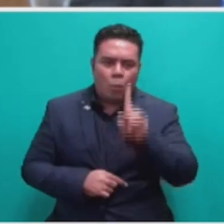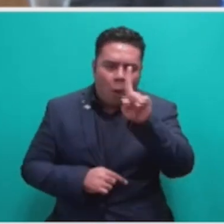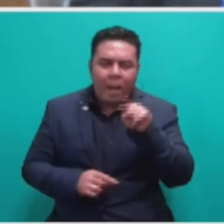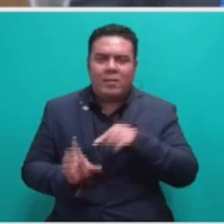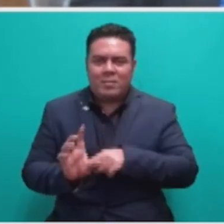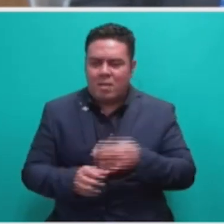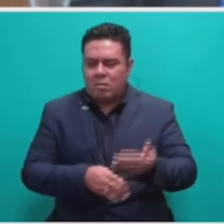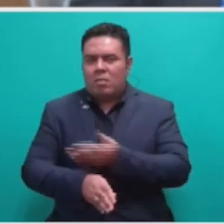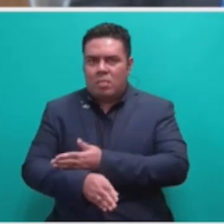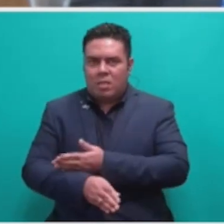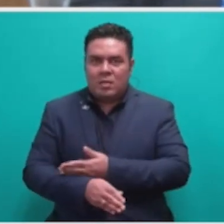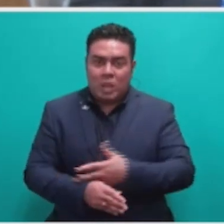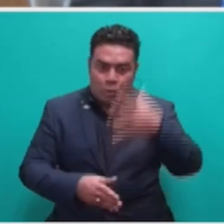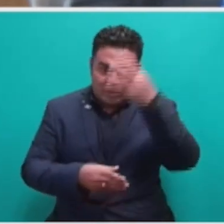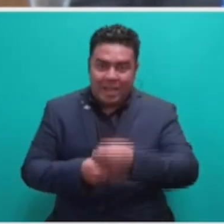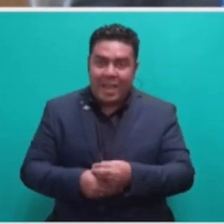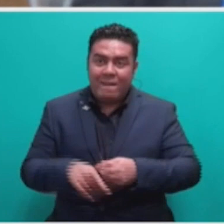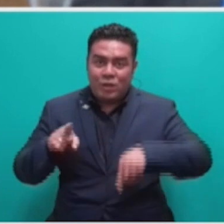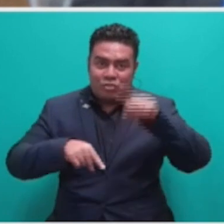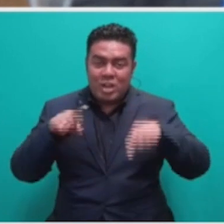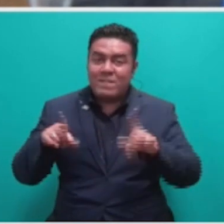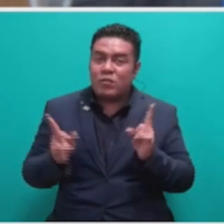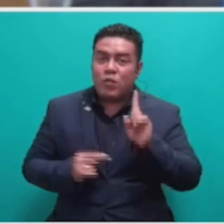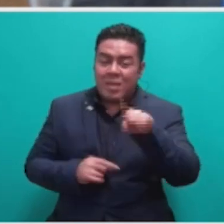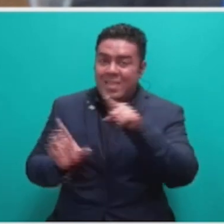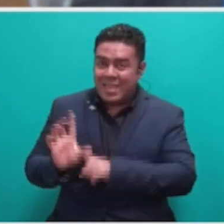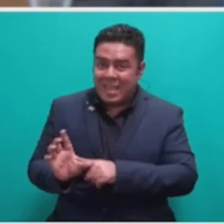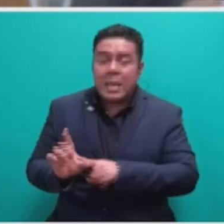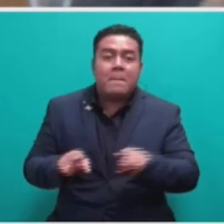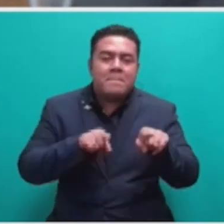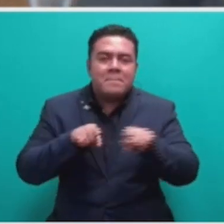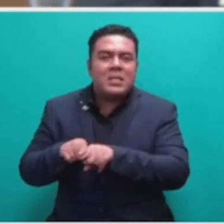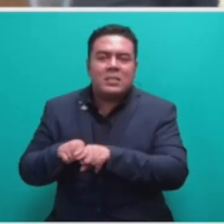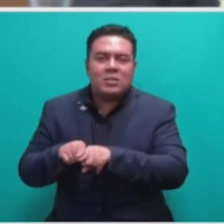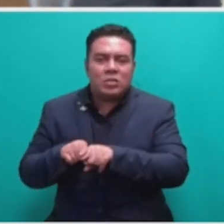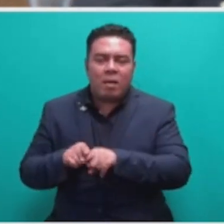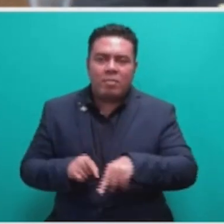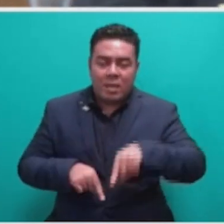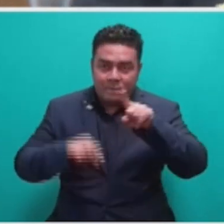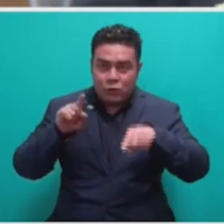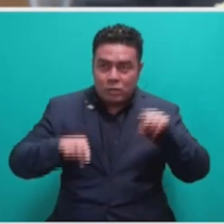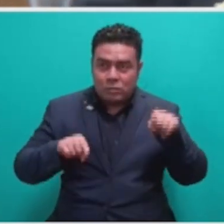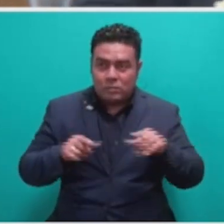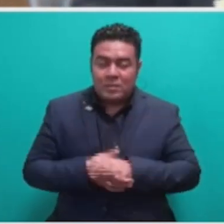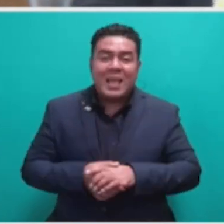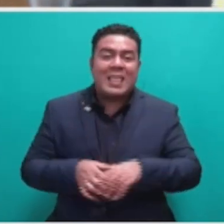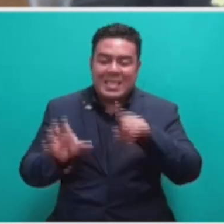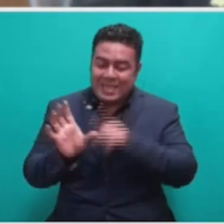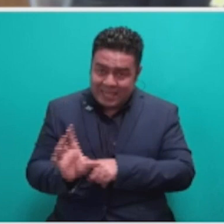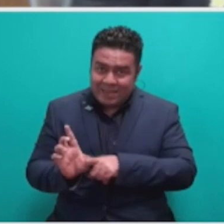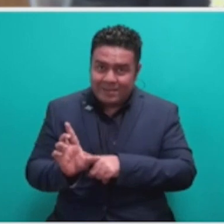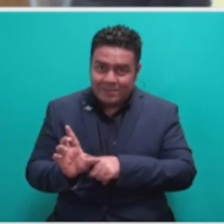when we say average inflation for the year, it means the average year